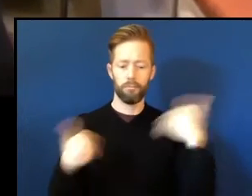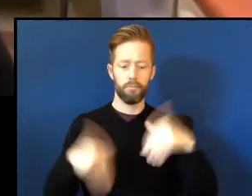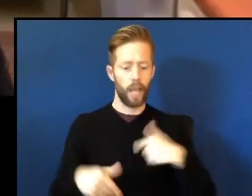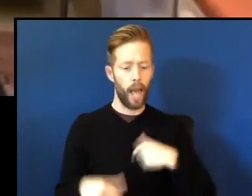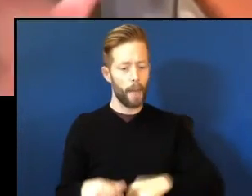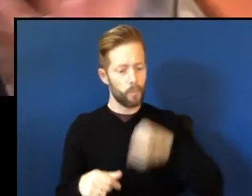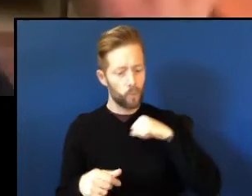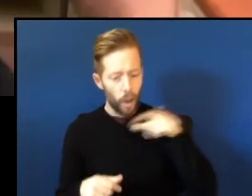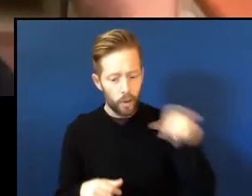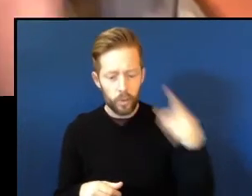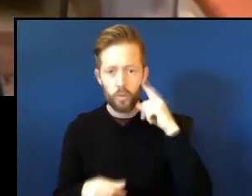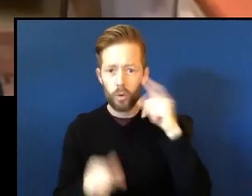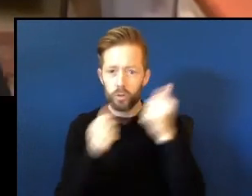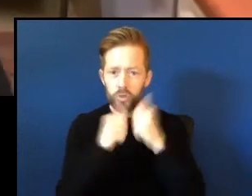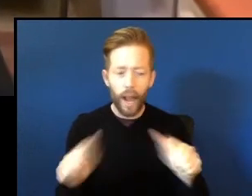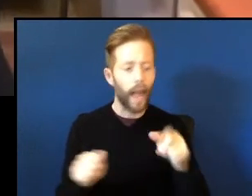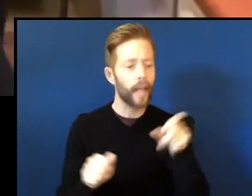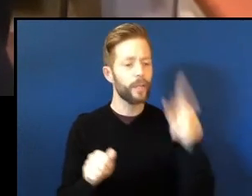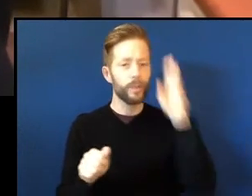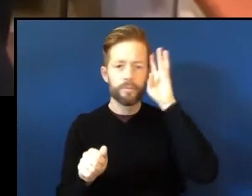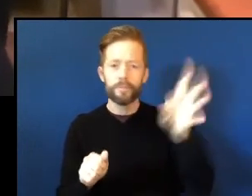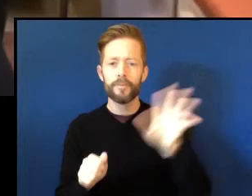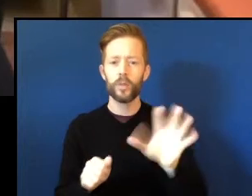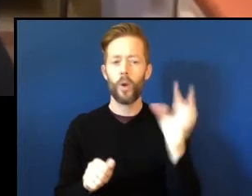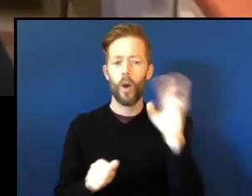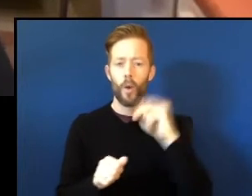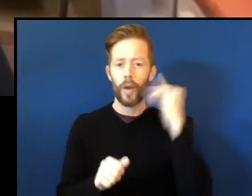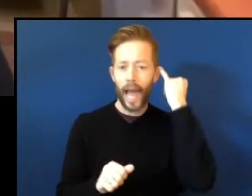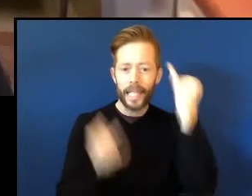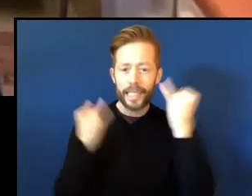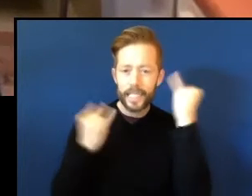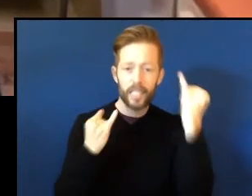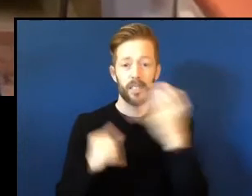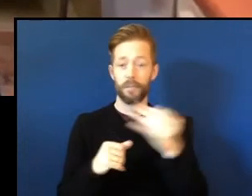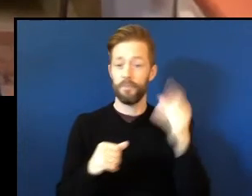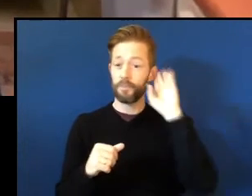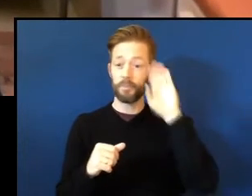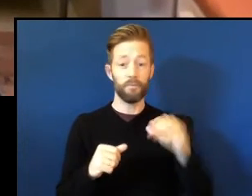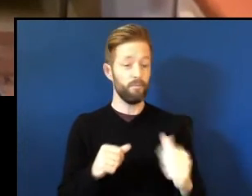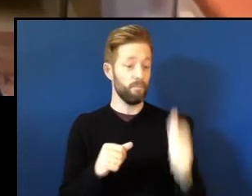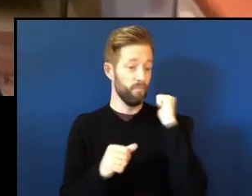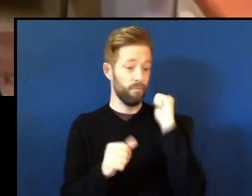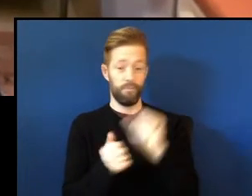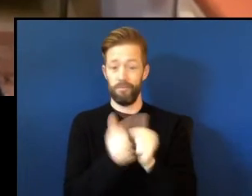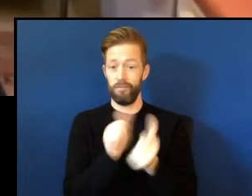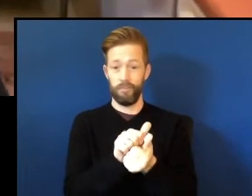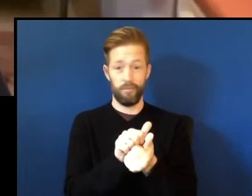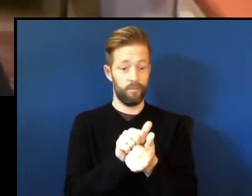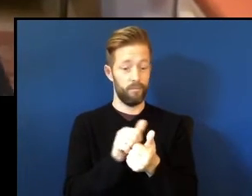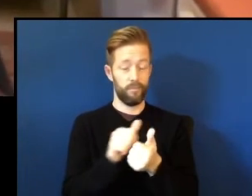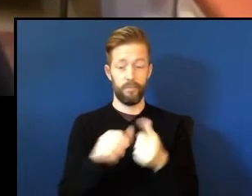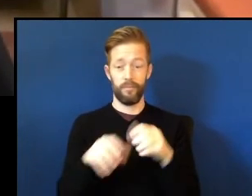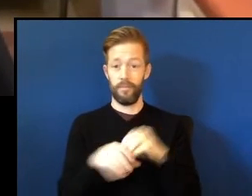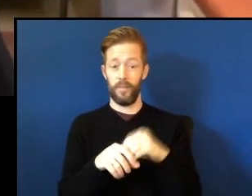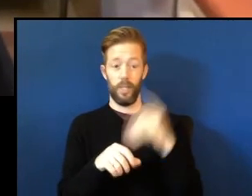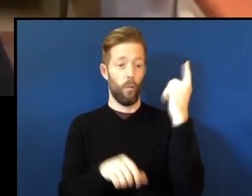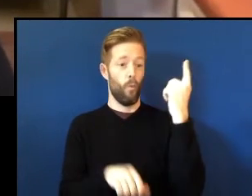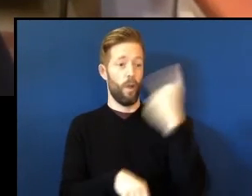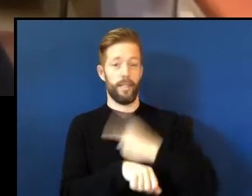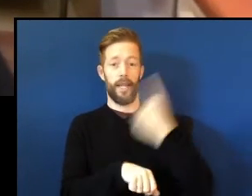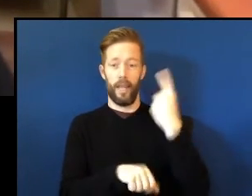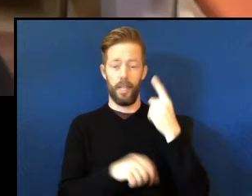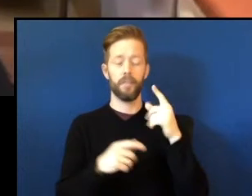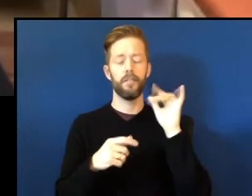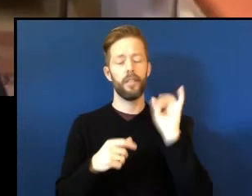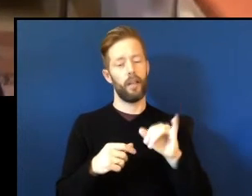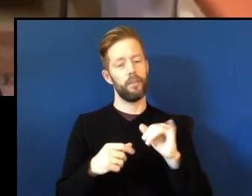for trying. I'm really proud that you came up with your own idea and tried it. And it's not going to change in one time. This is a lifelong process,